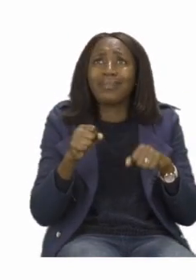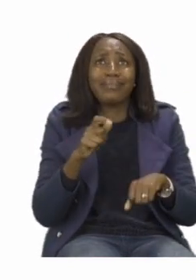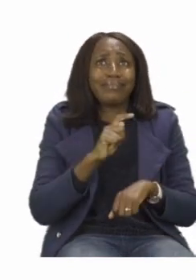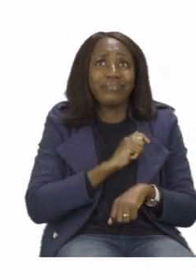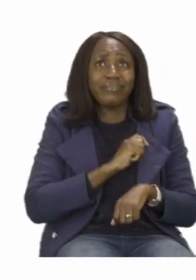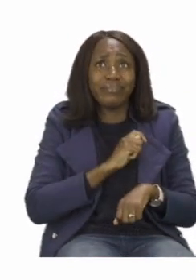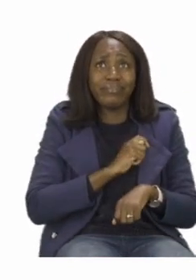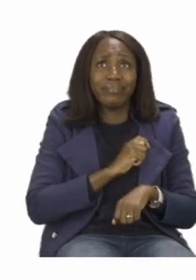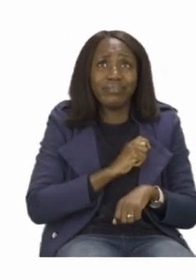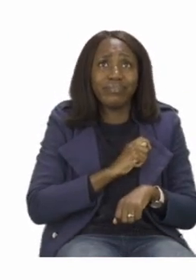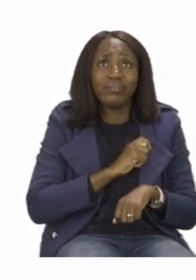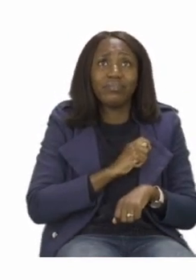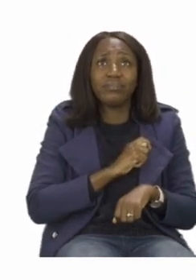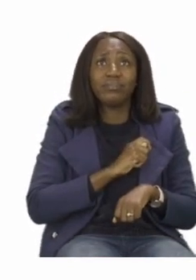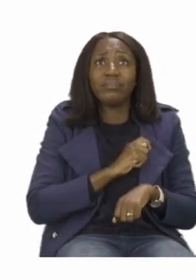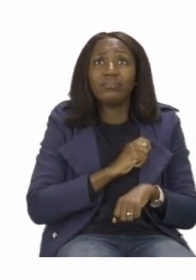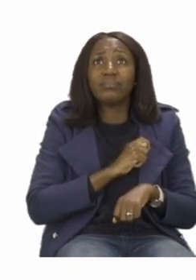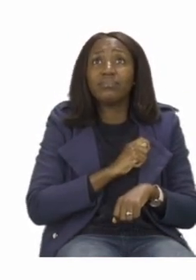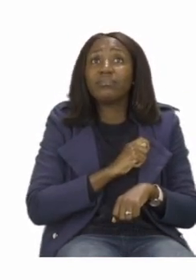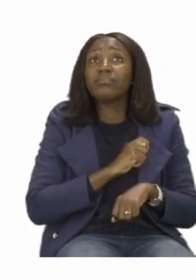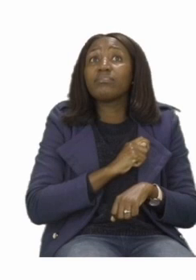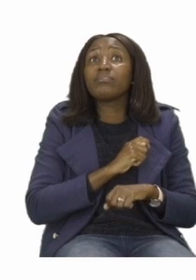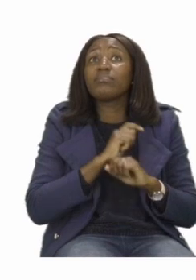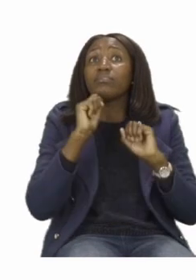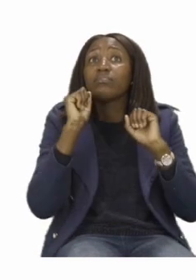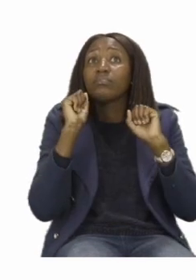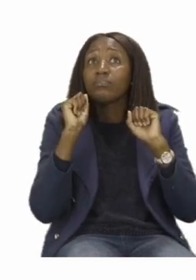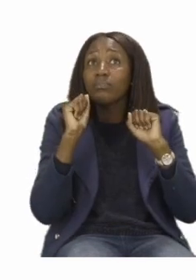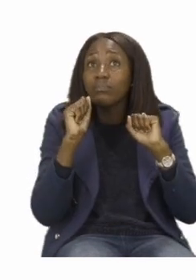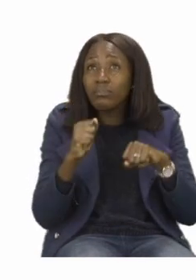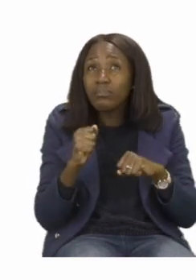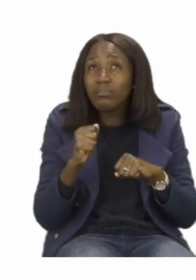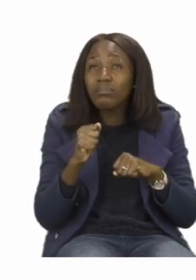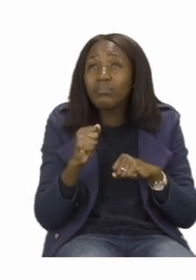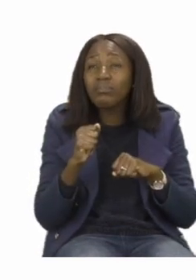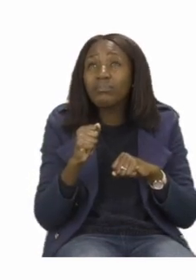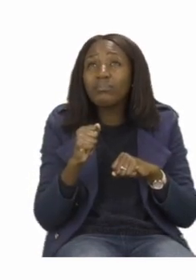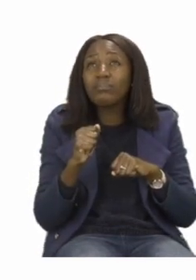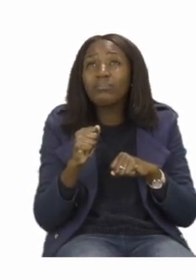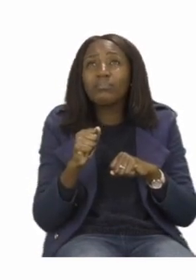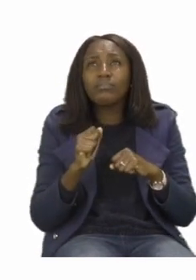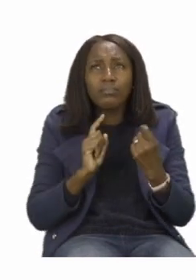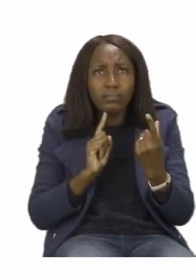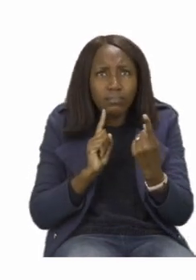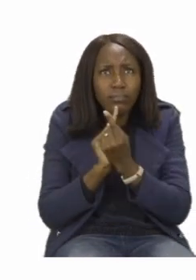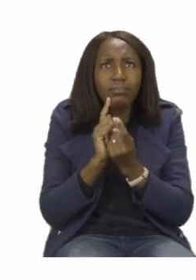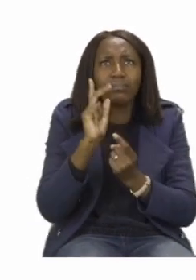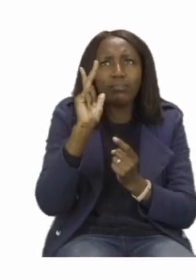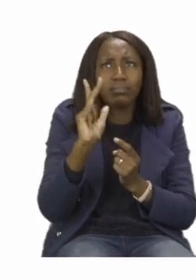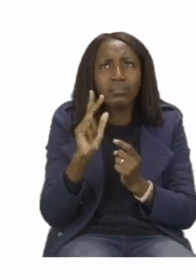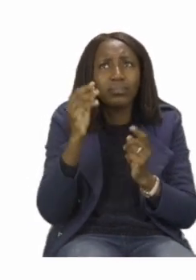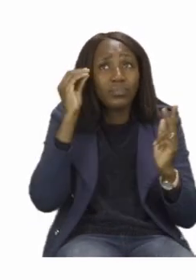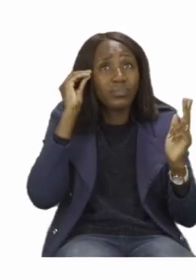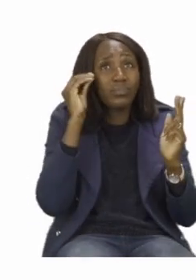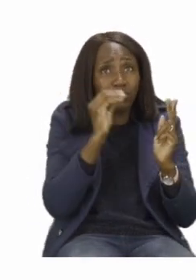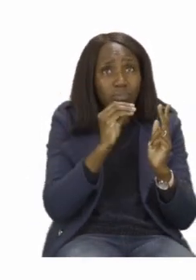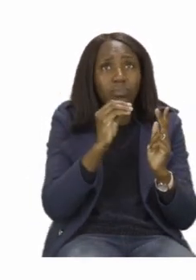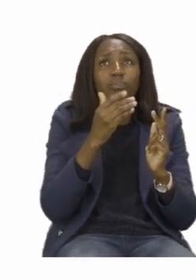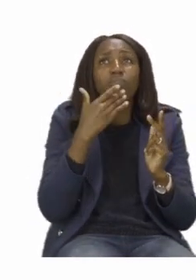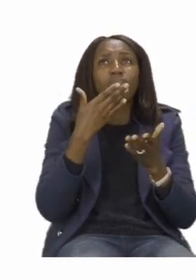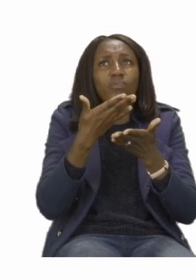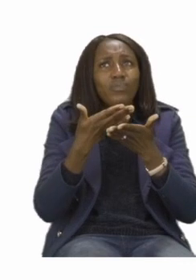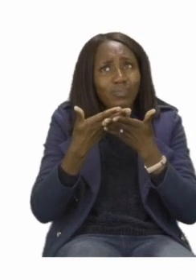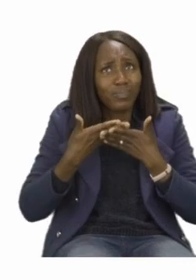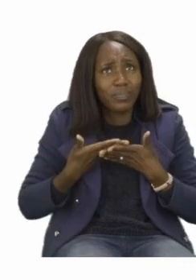trust, then you should find a safe stranger to help you.